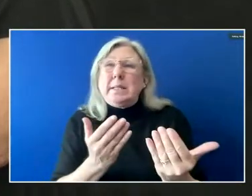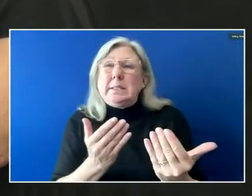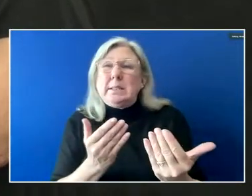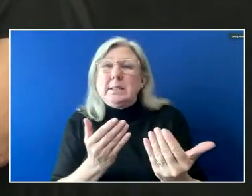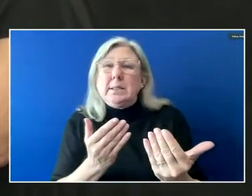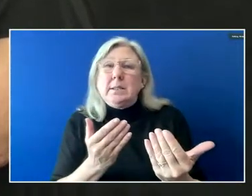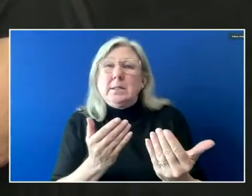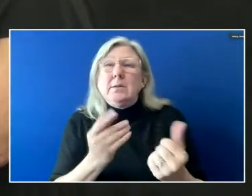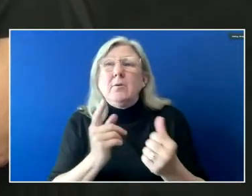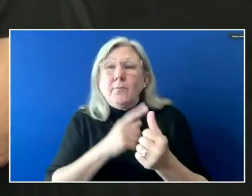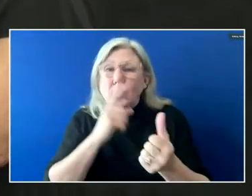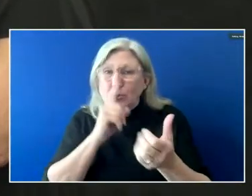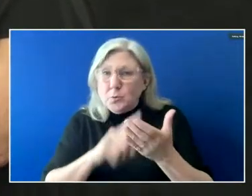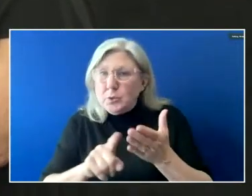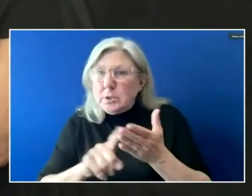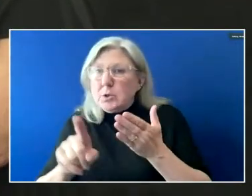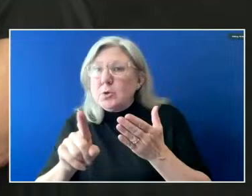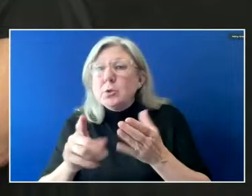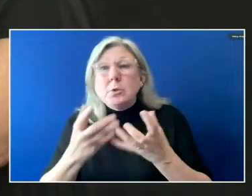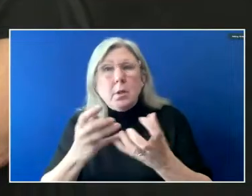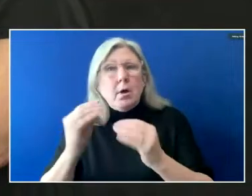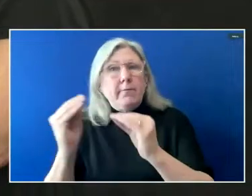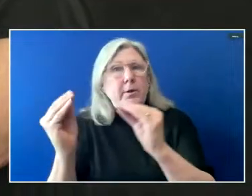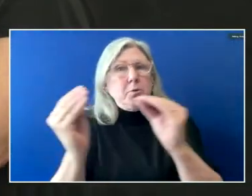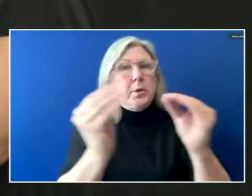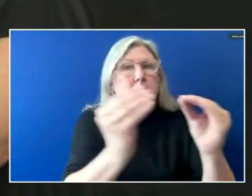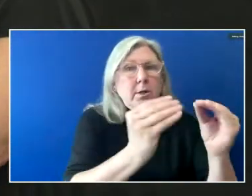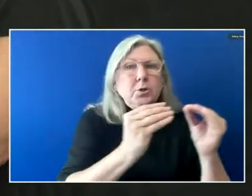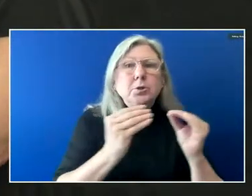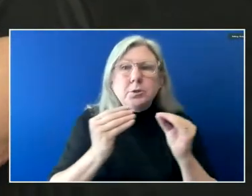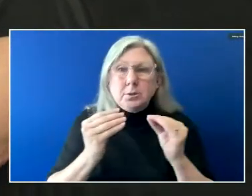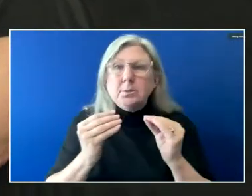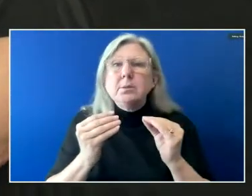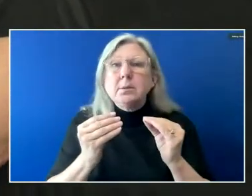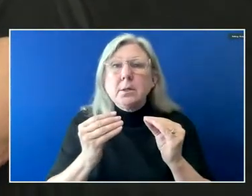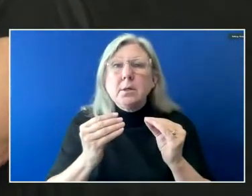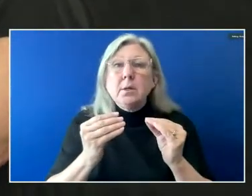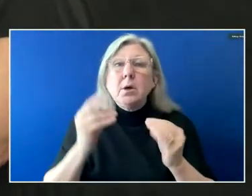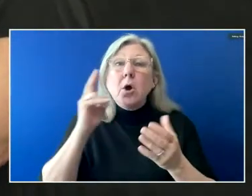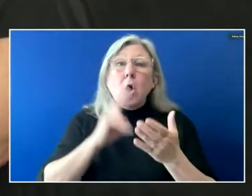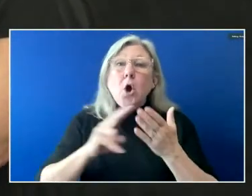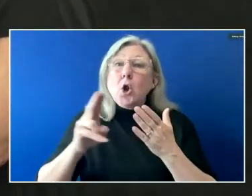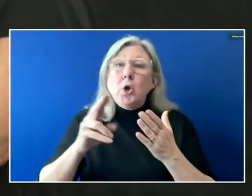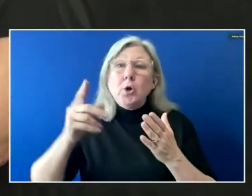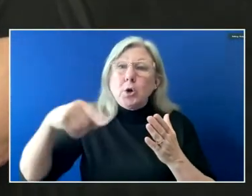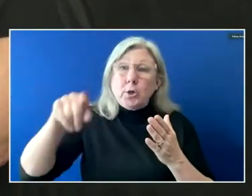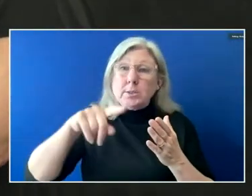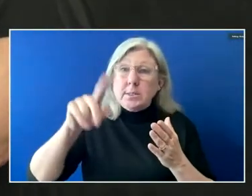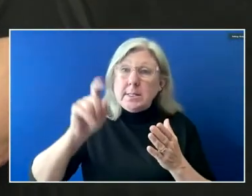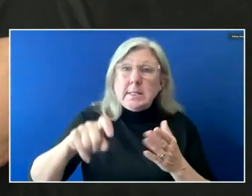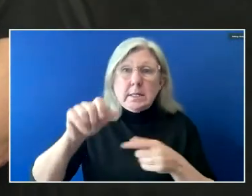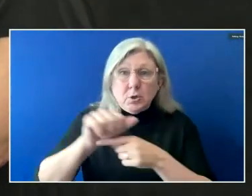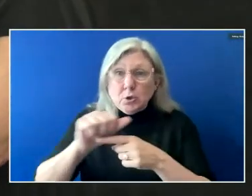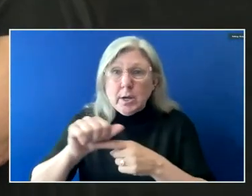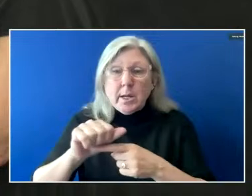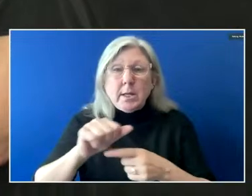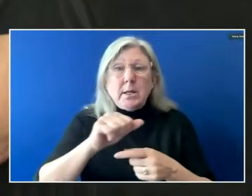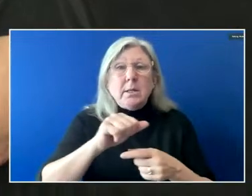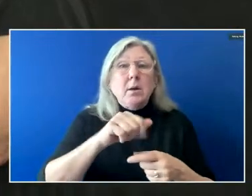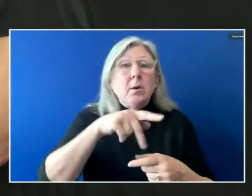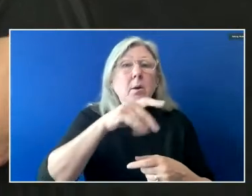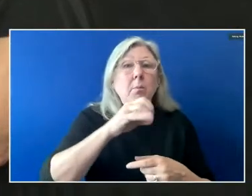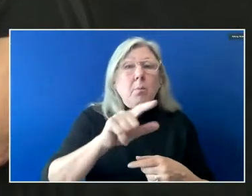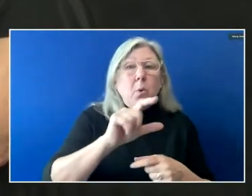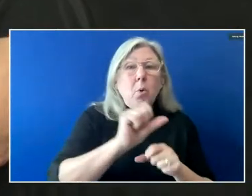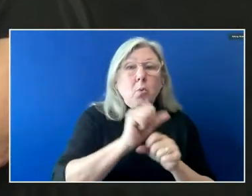research to do a lot of Education um the clerks need training the pole workers need training and our